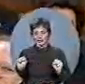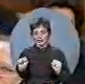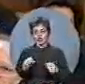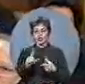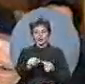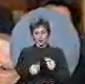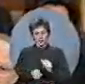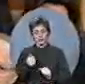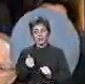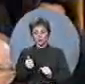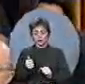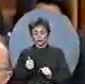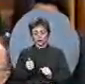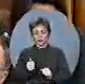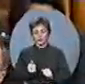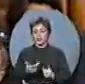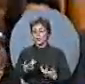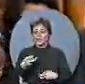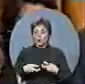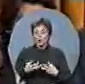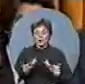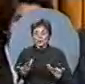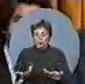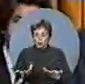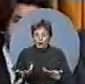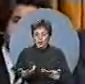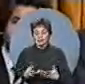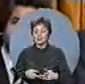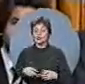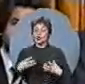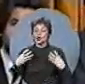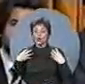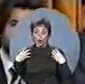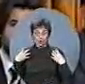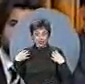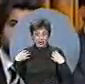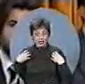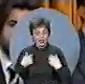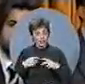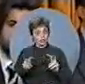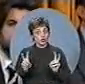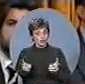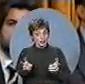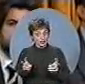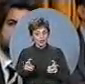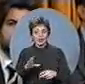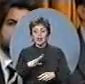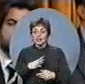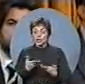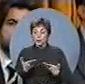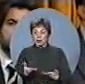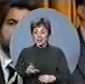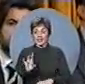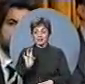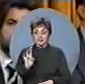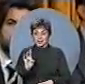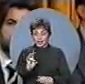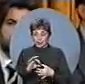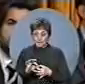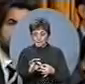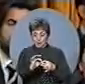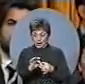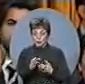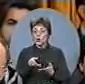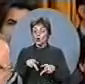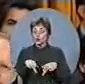Speaker, let me explain the problem more to the Prime Minister, and I'll read what the Judicial Council wrote.